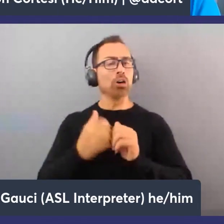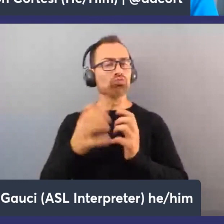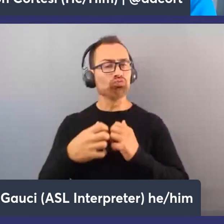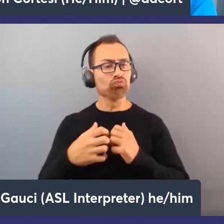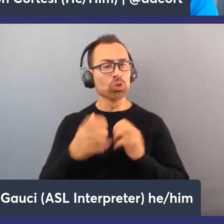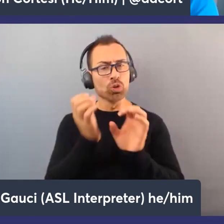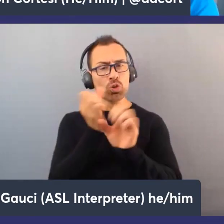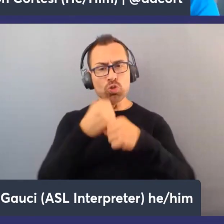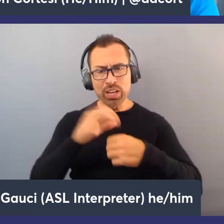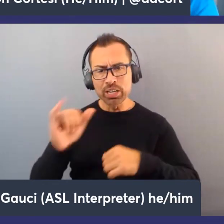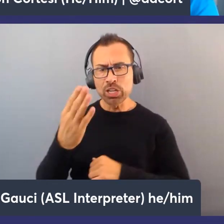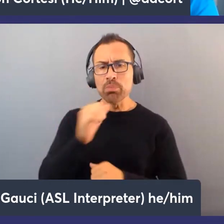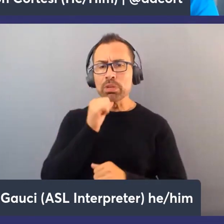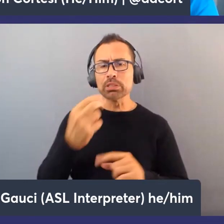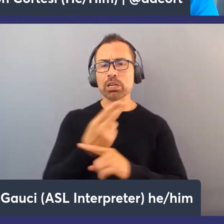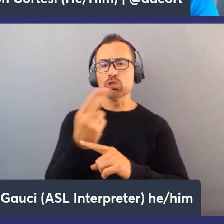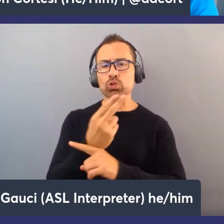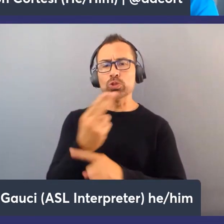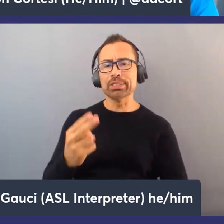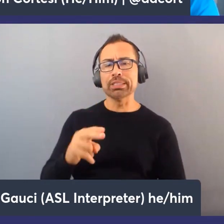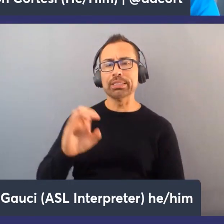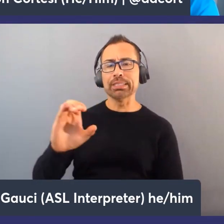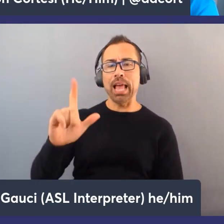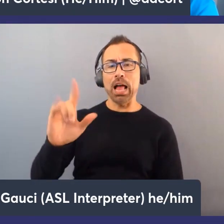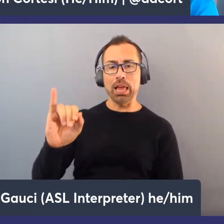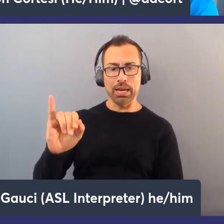to stop and reshare here.